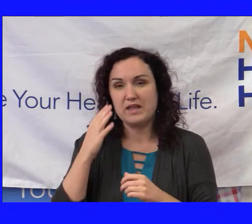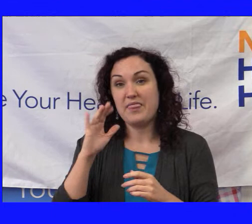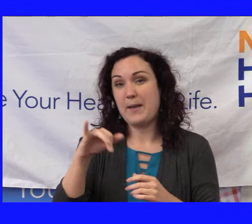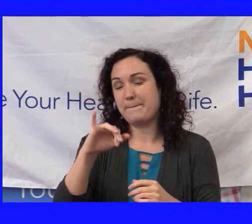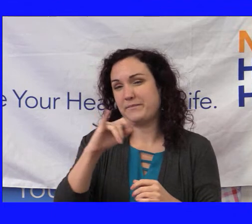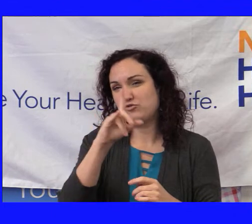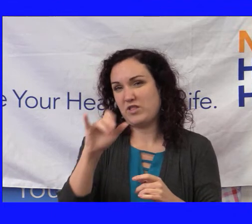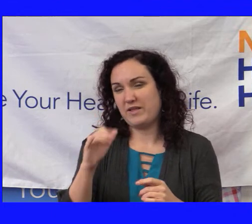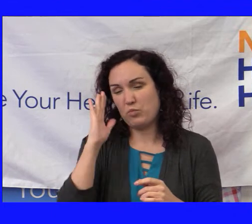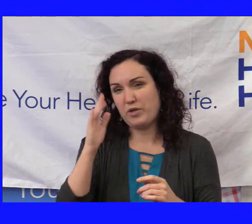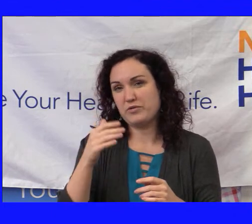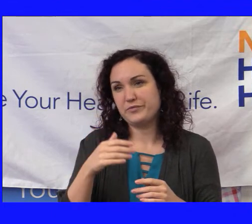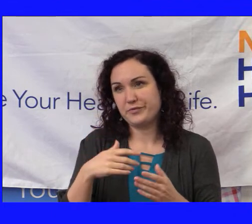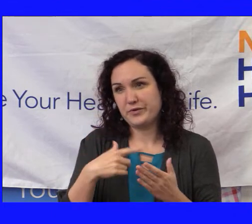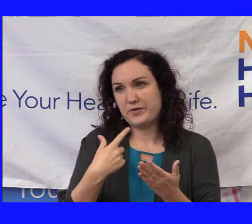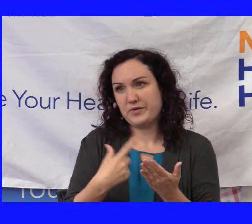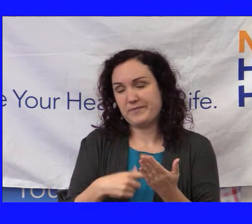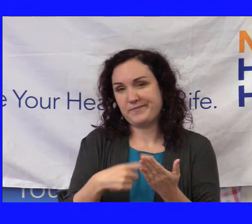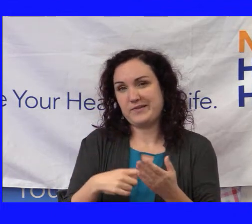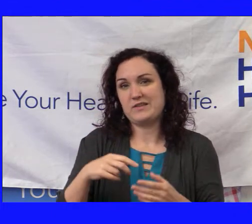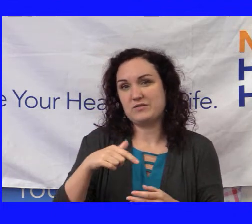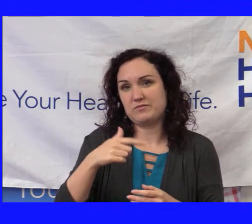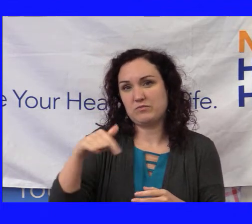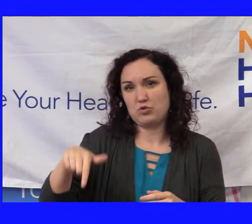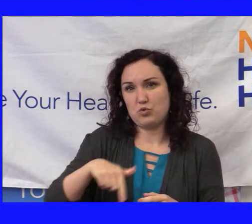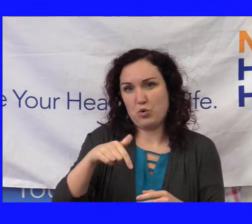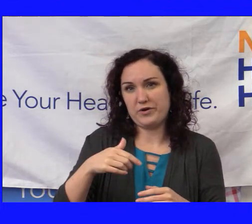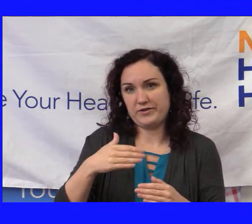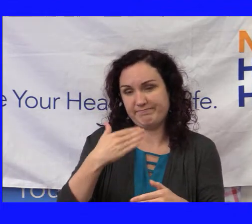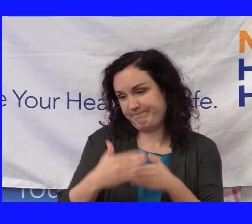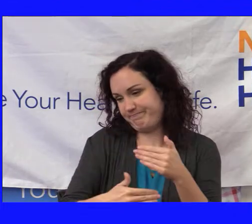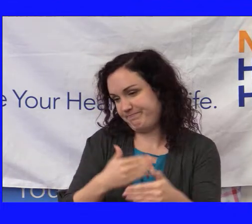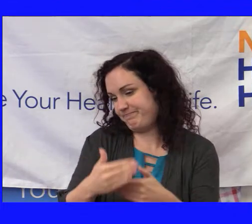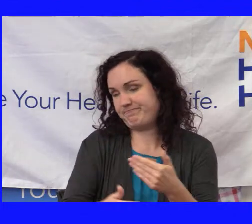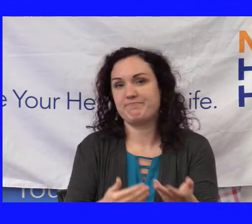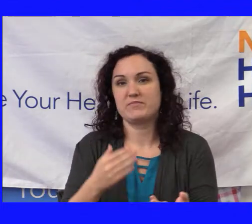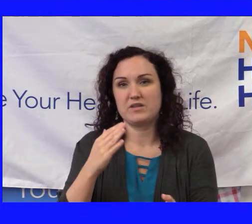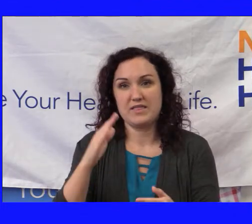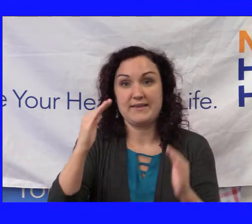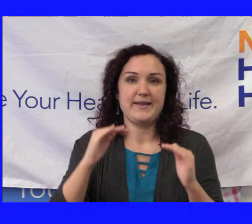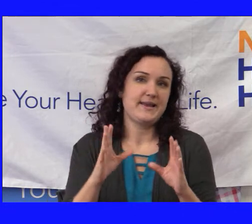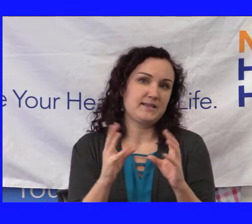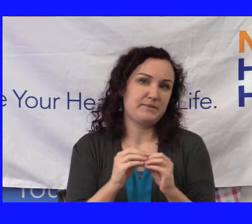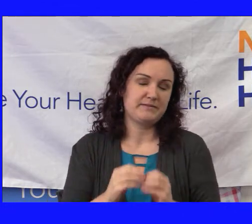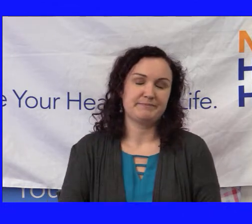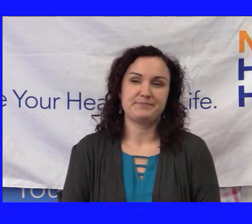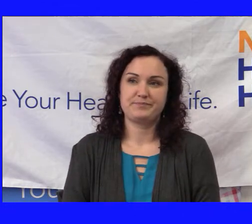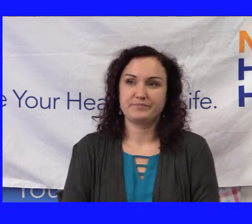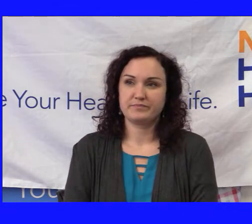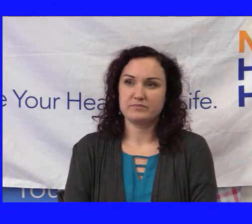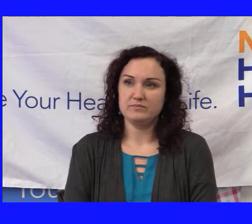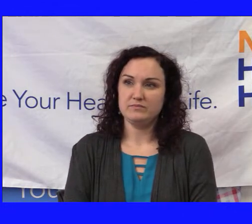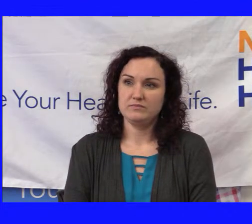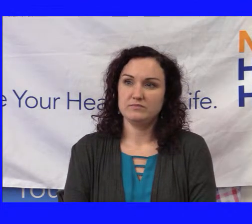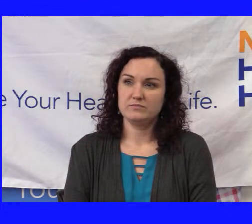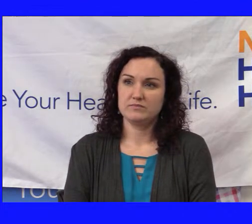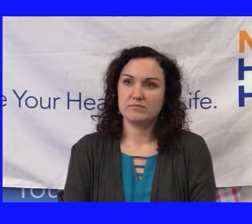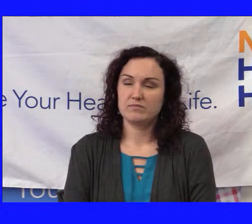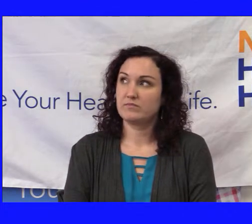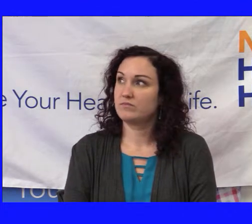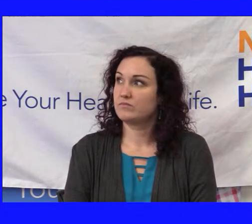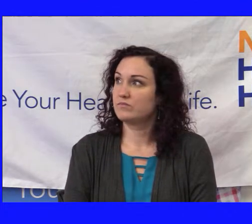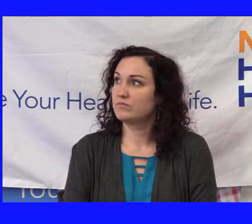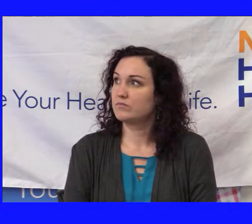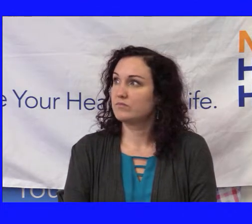you quarter over quarter trends over the past several quarters. Beyond